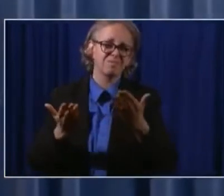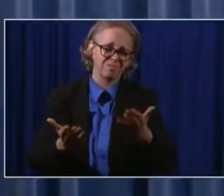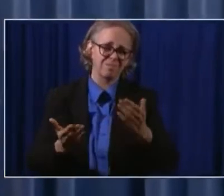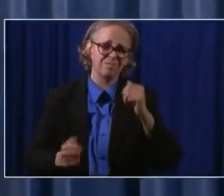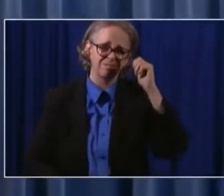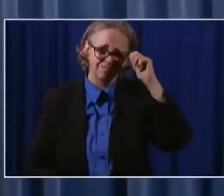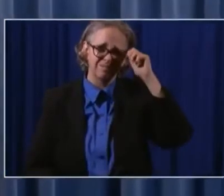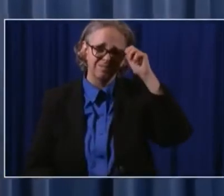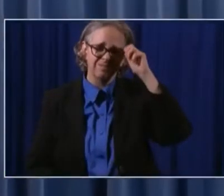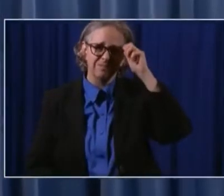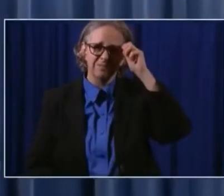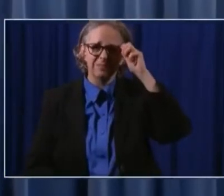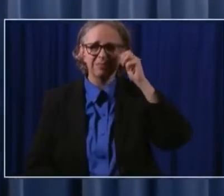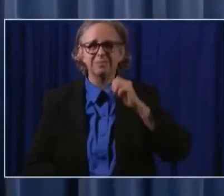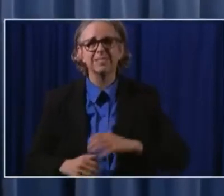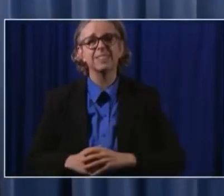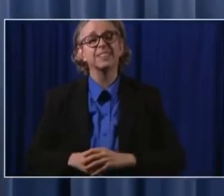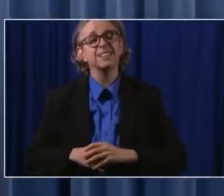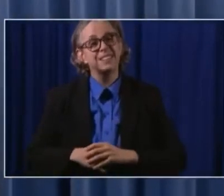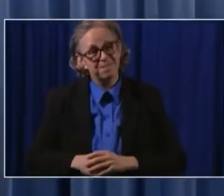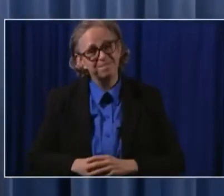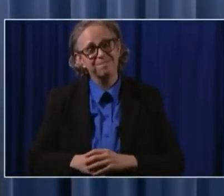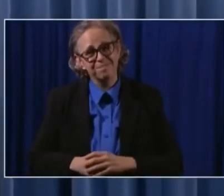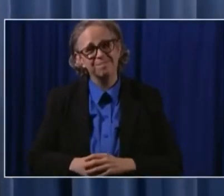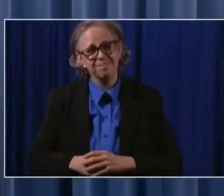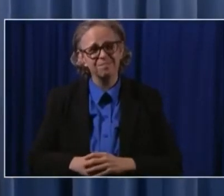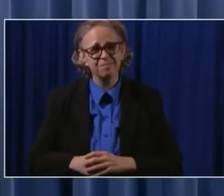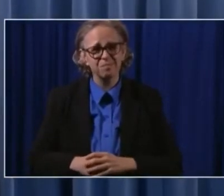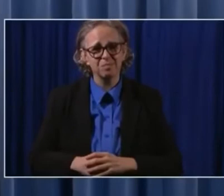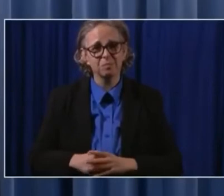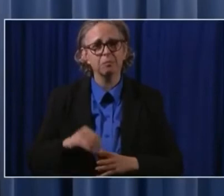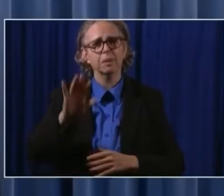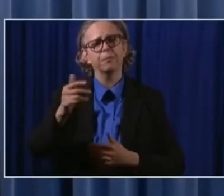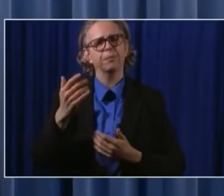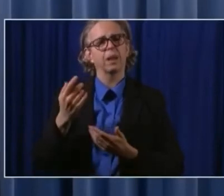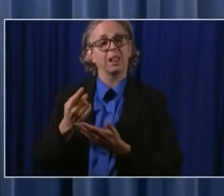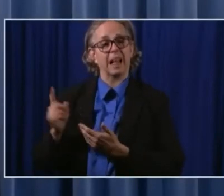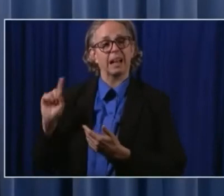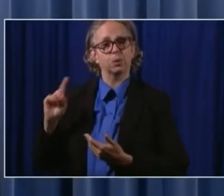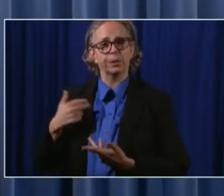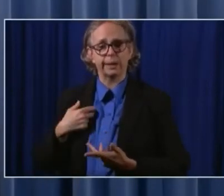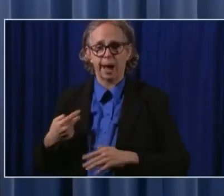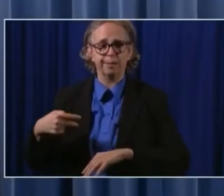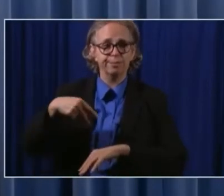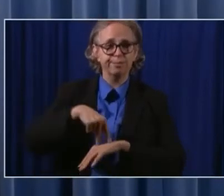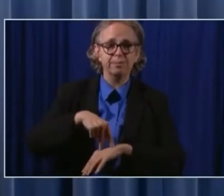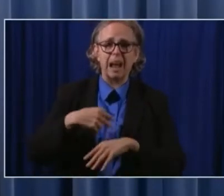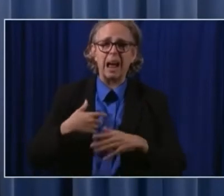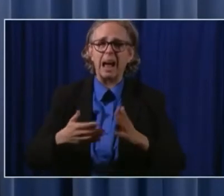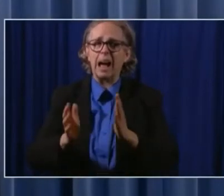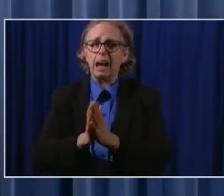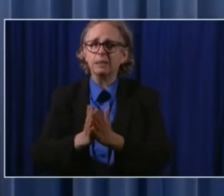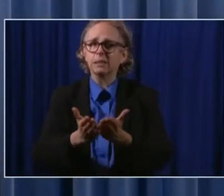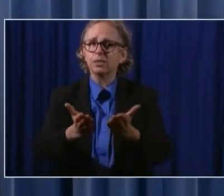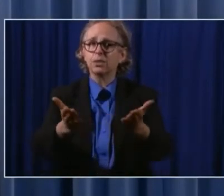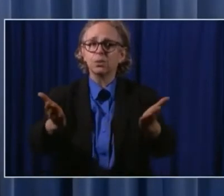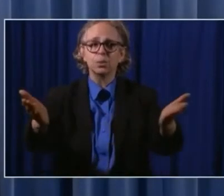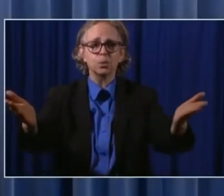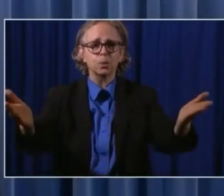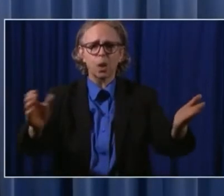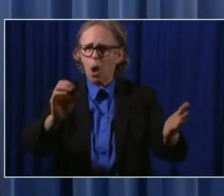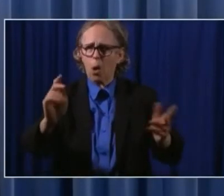Last week, I called upon all Ohioans to wear a mask when they were out in public.